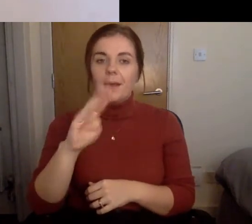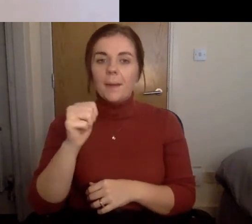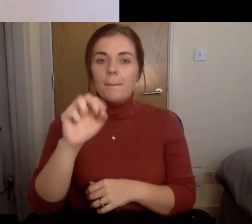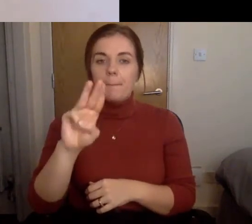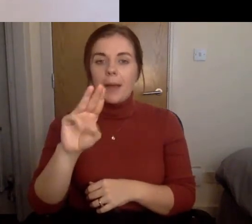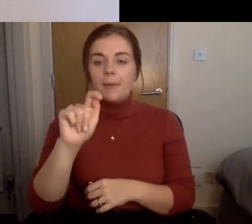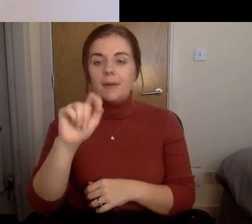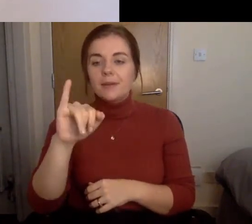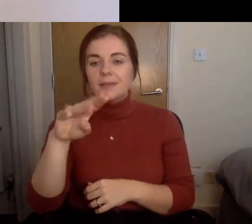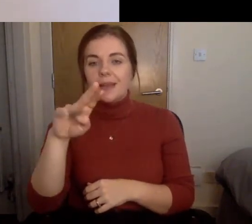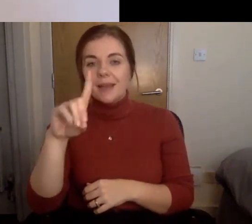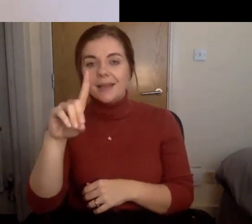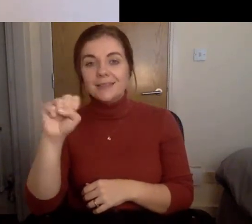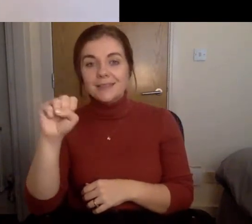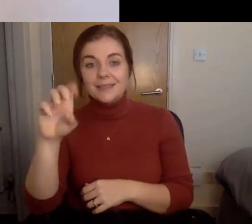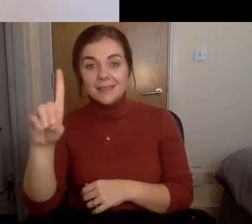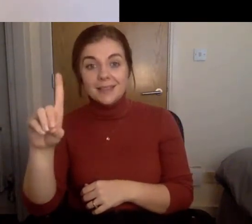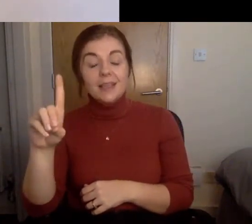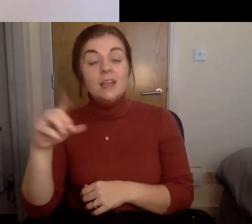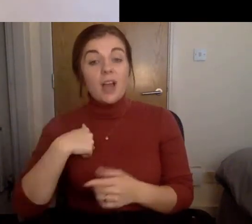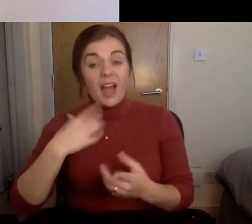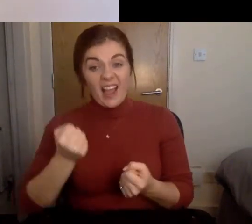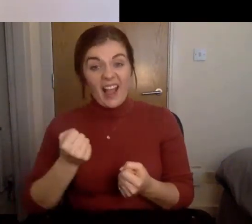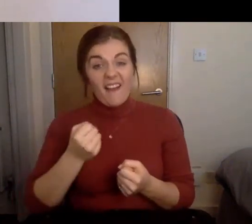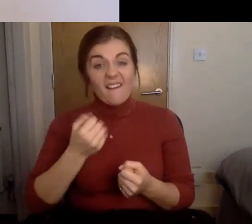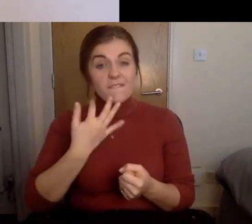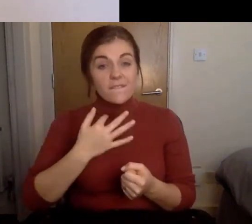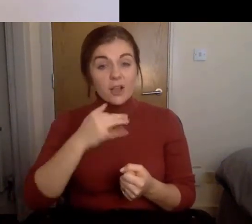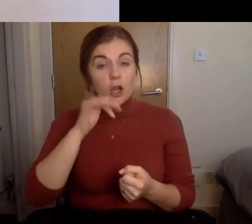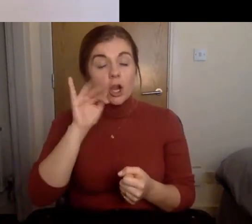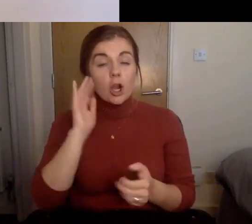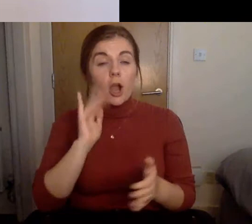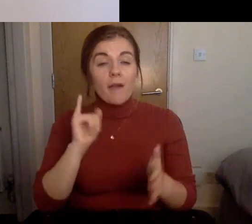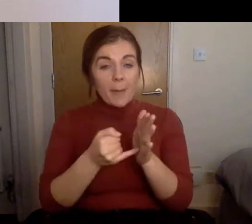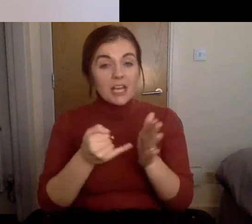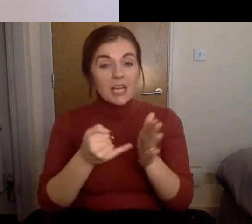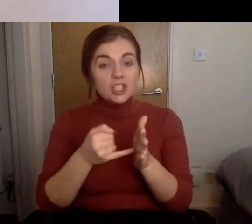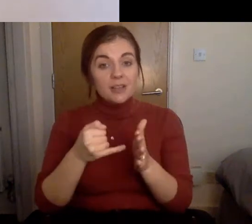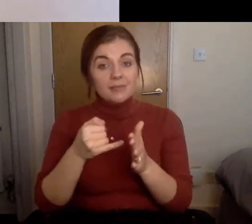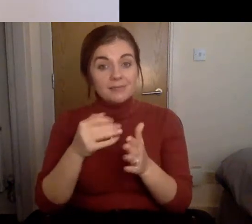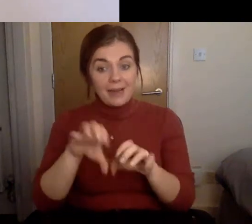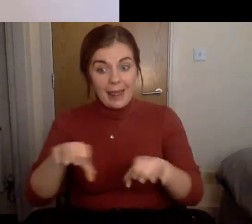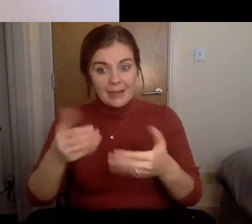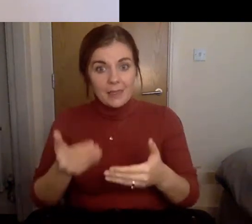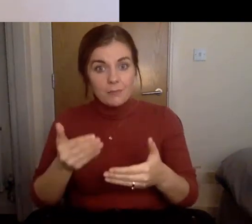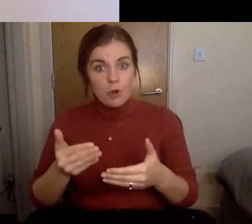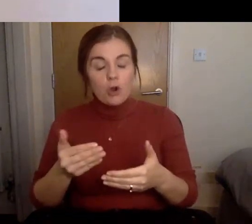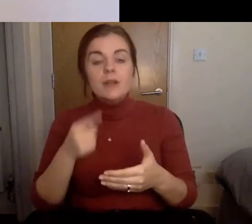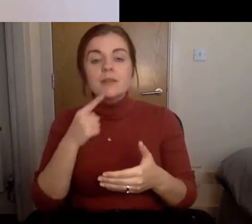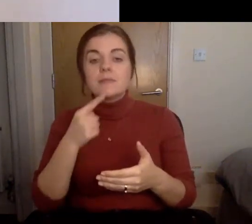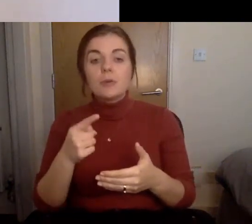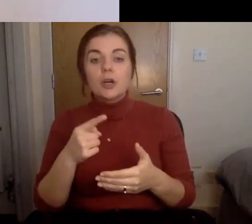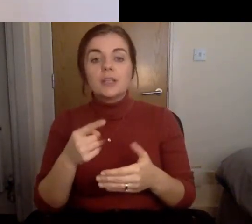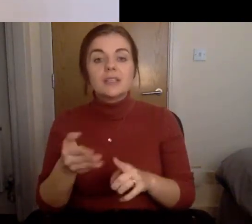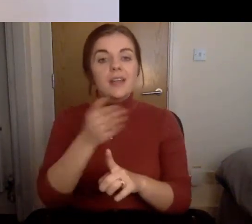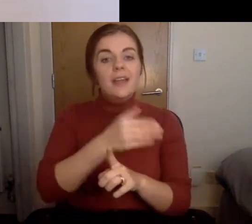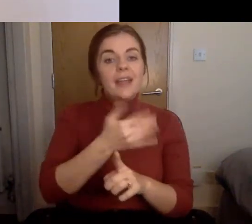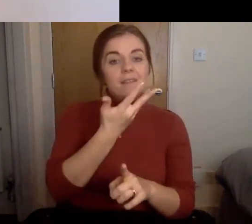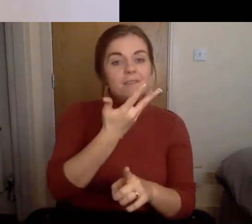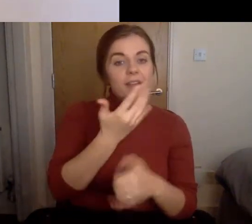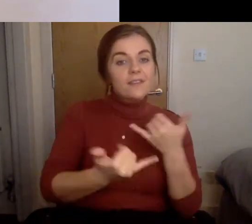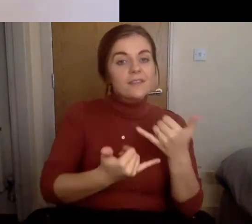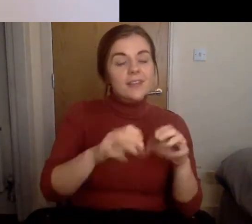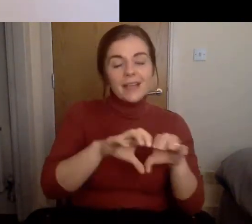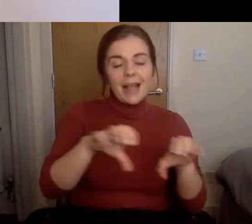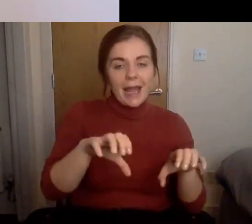boys who are baptized. So I have confirmation class, and I had this class last year as well, and who in 5th class said to me, I'm not going to be making my confirmation next